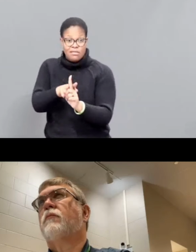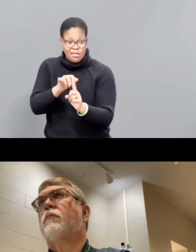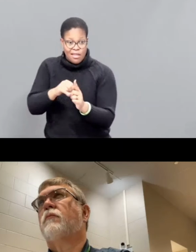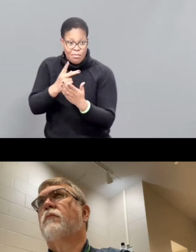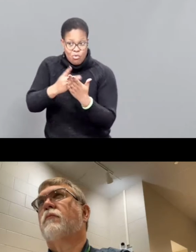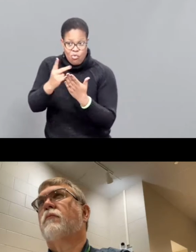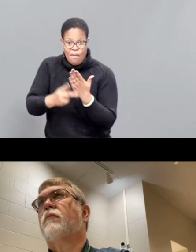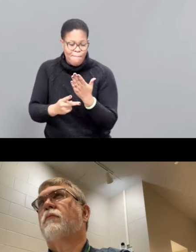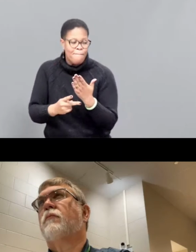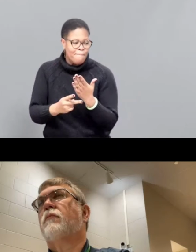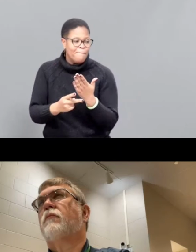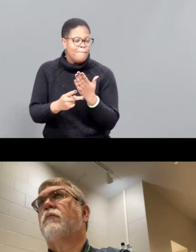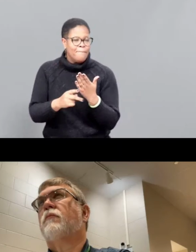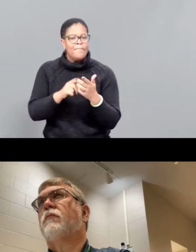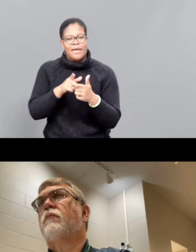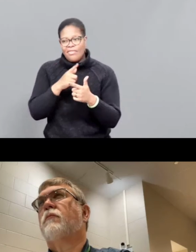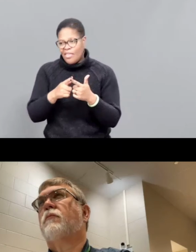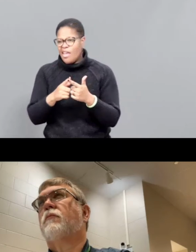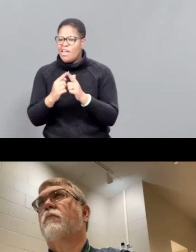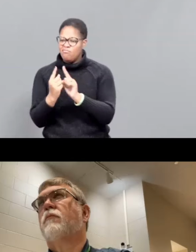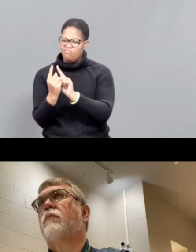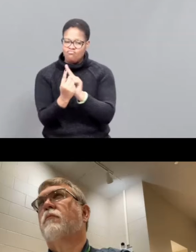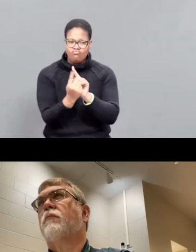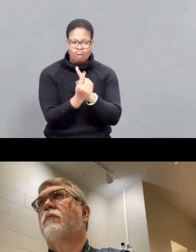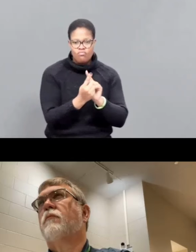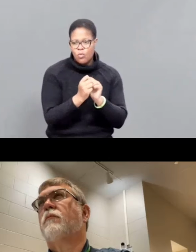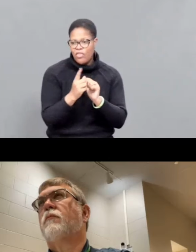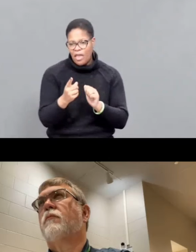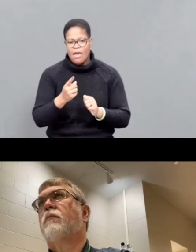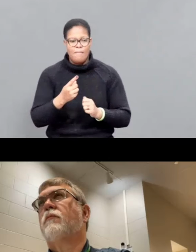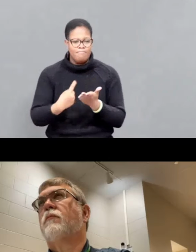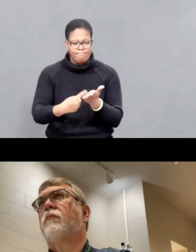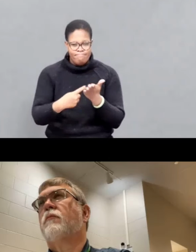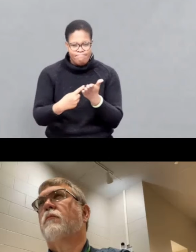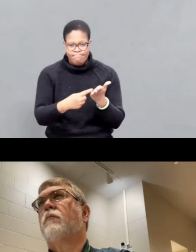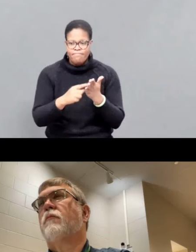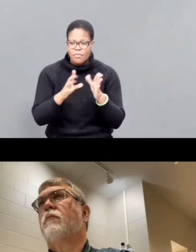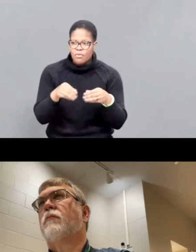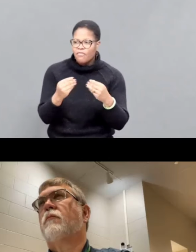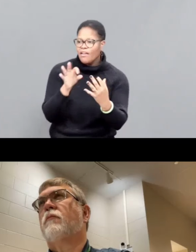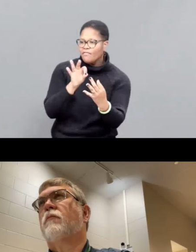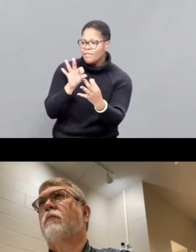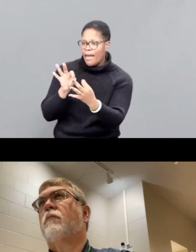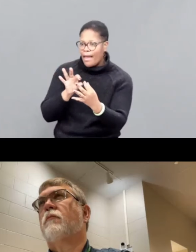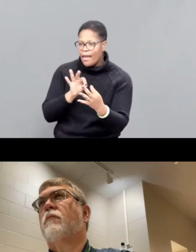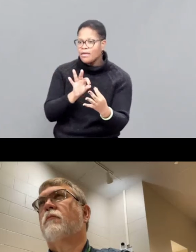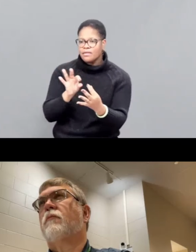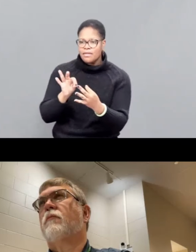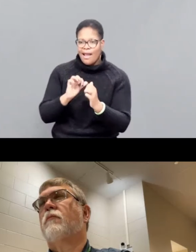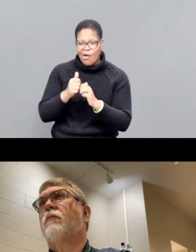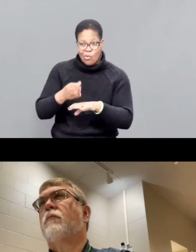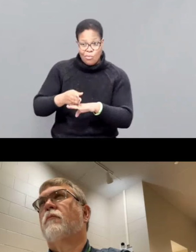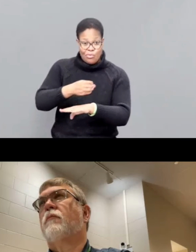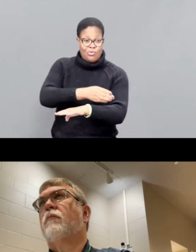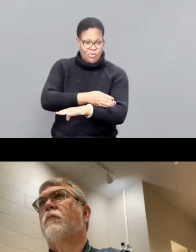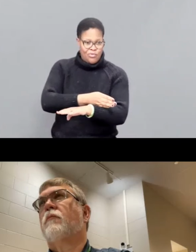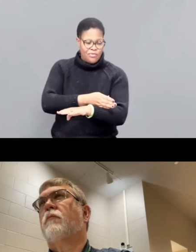that curriculum, and then meeting with them and debriefing and kind of giving them some feedback on how to improve